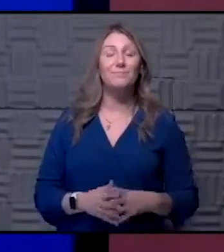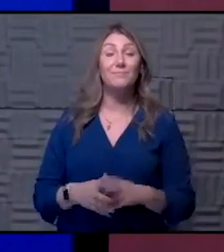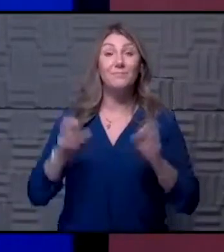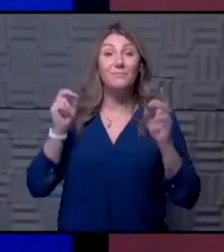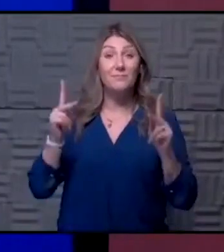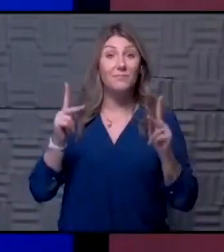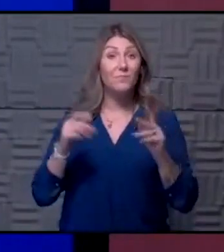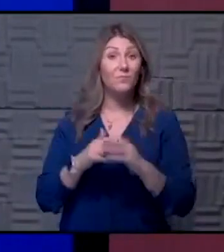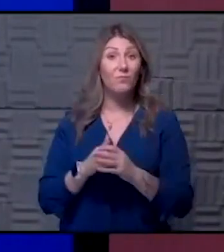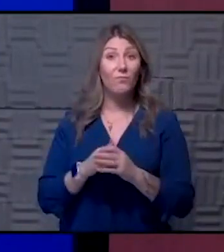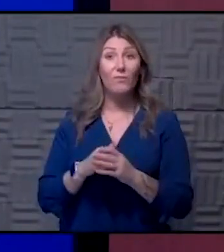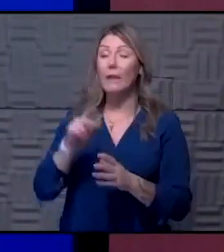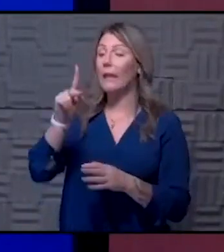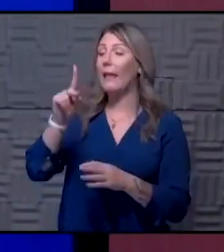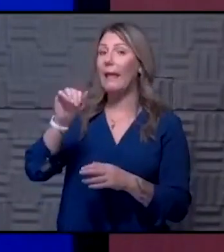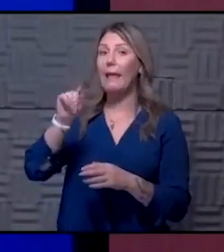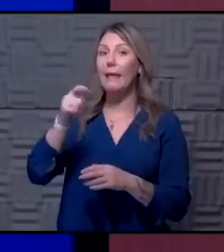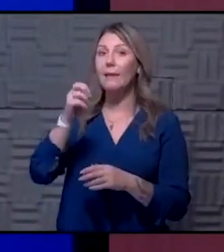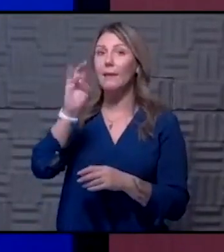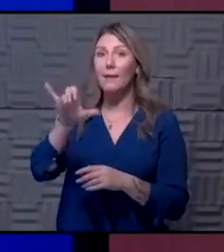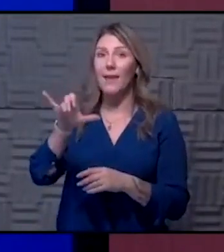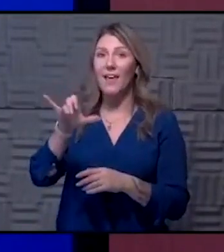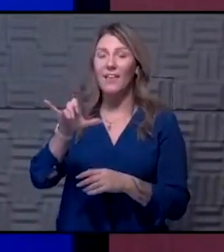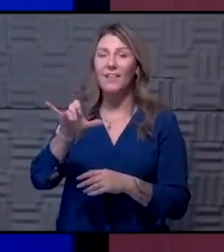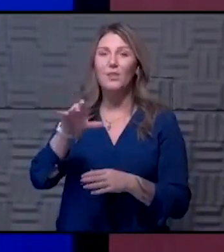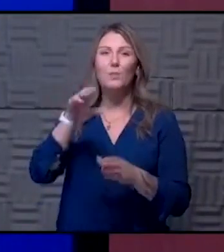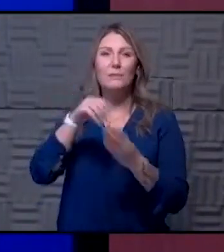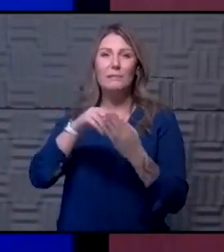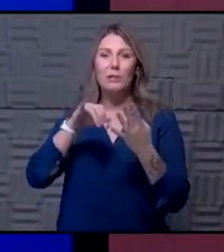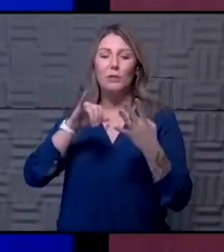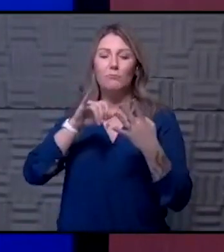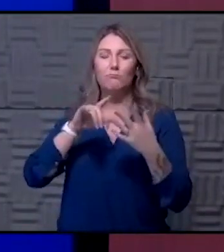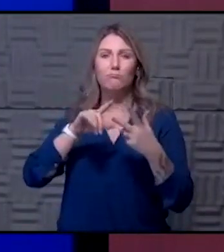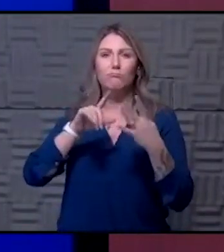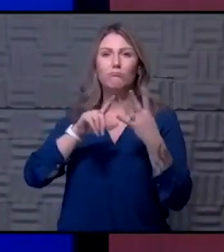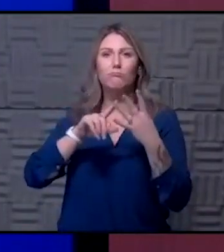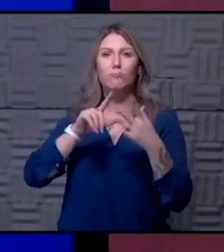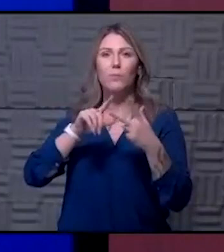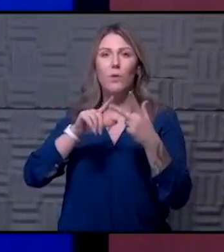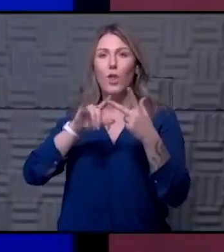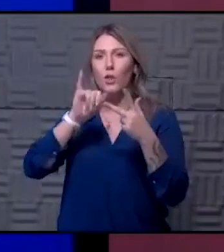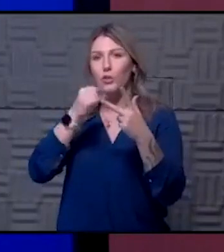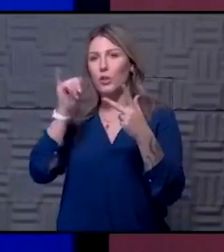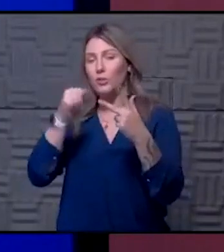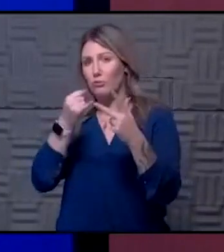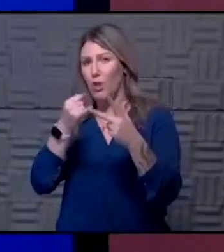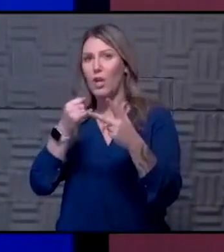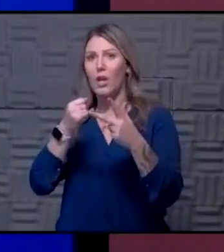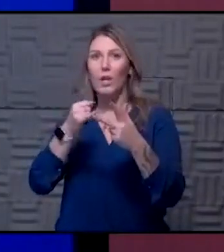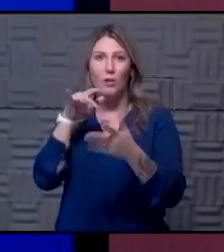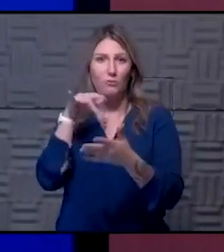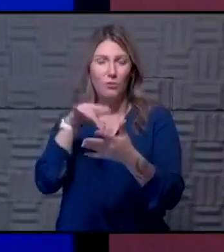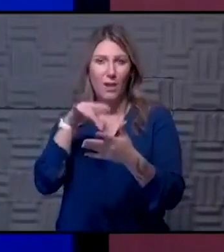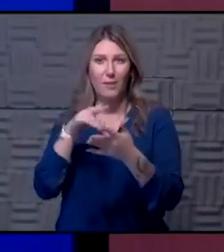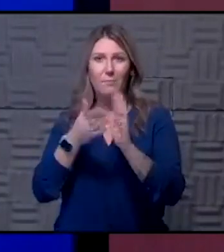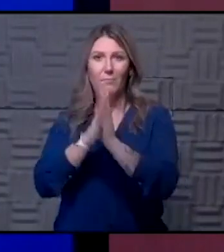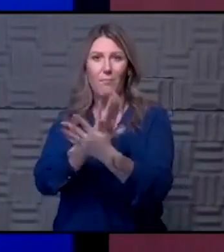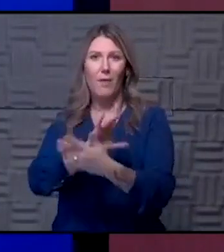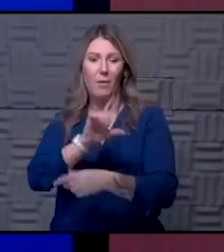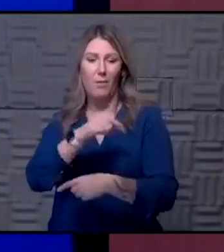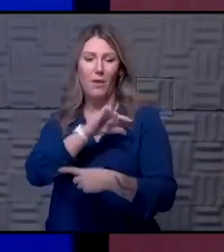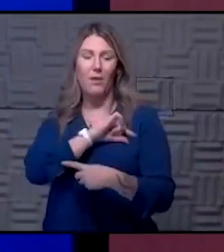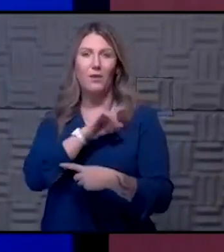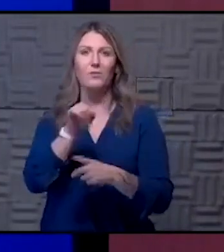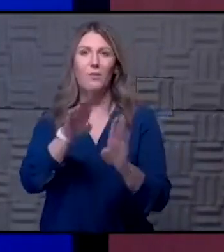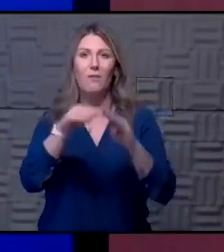Okay, so Kathy was in the J&J trial. She became eligible for the vaccine Missouri. They unblinded